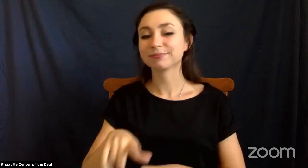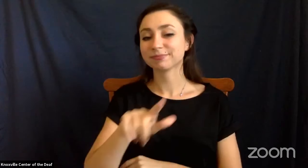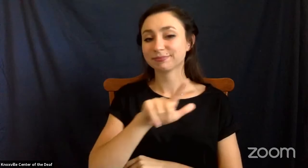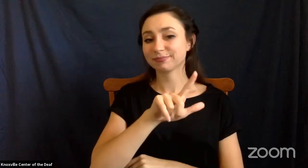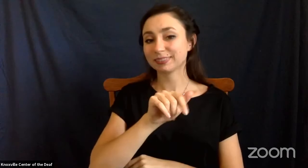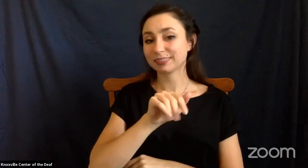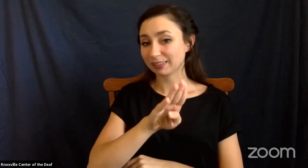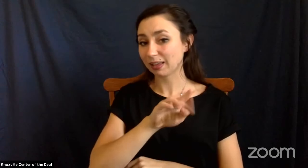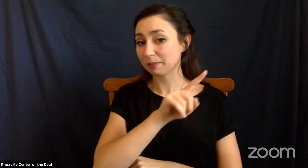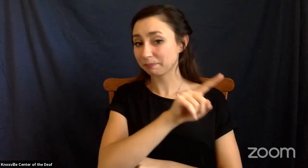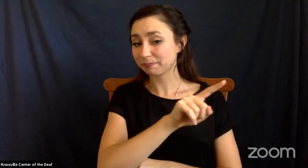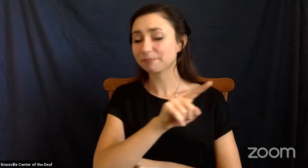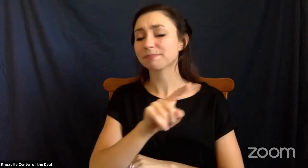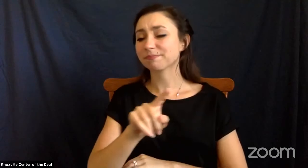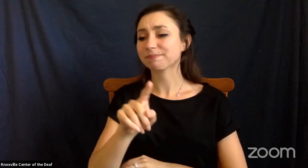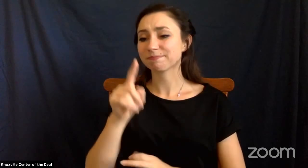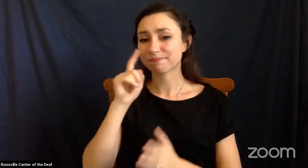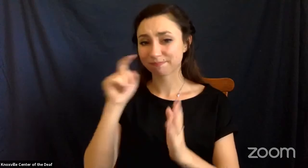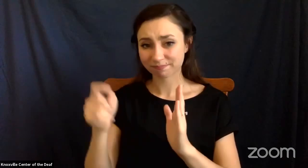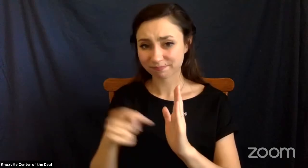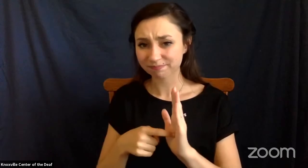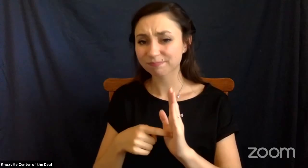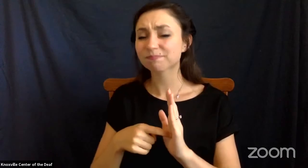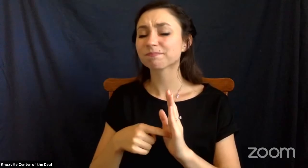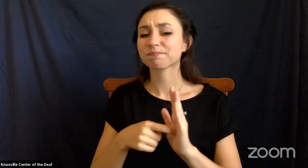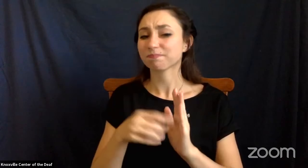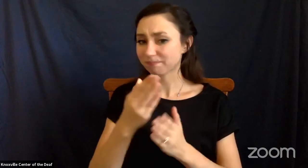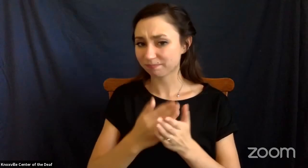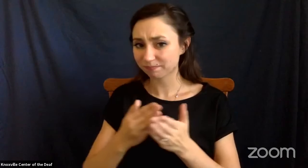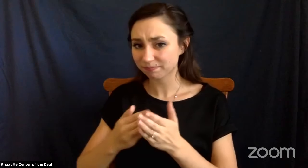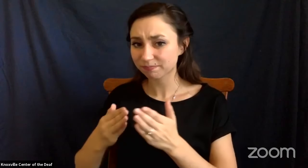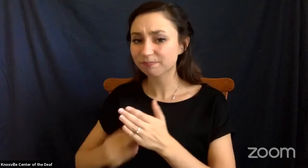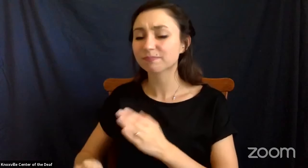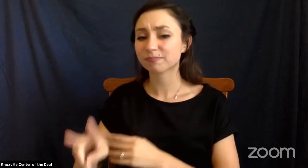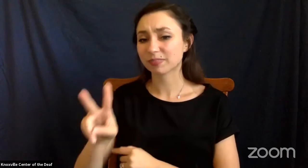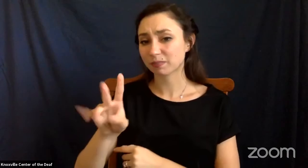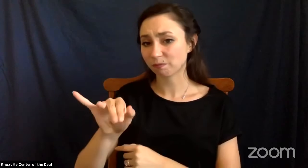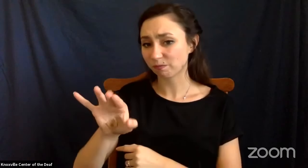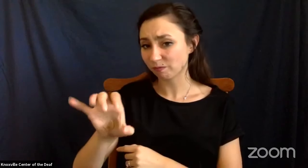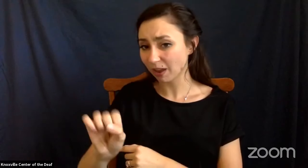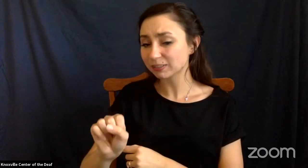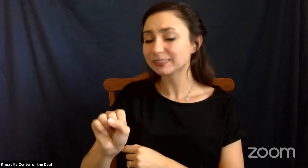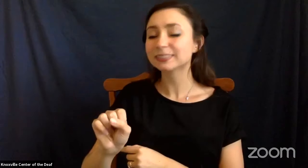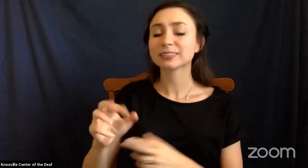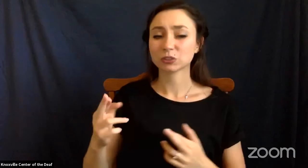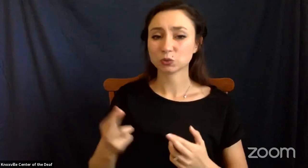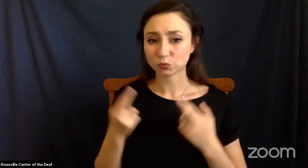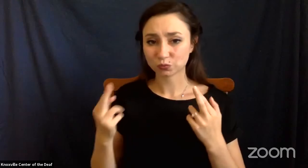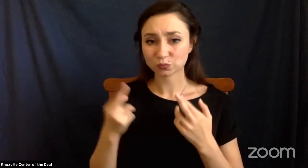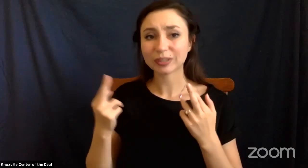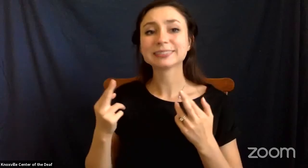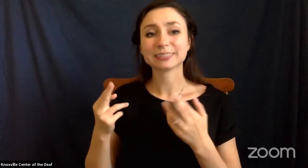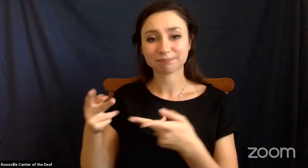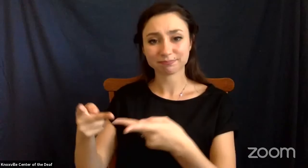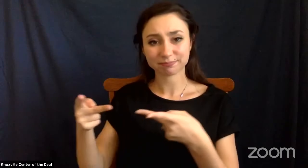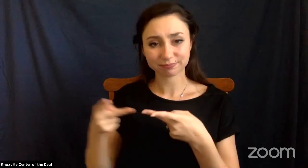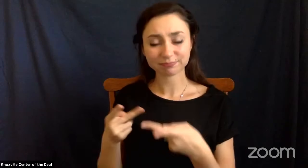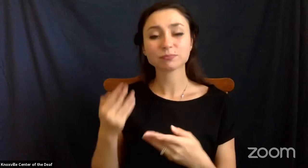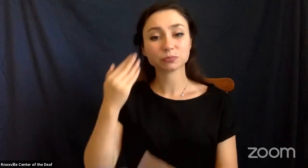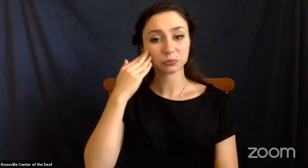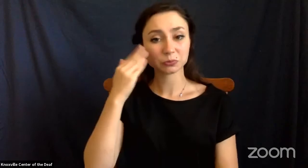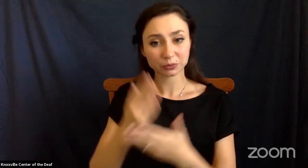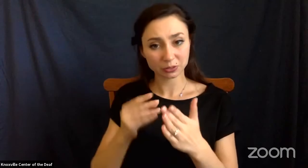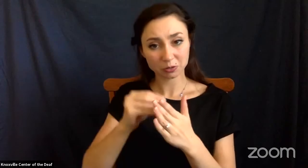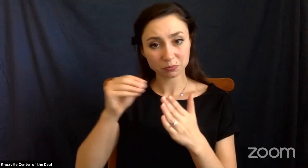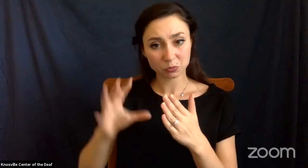of the virus at some of our residence hall facilities. And this was expected because we know that some students are isolating